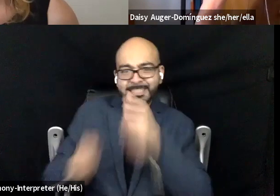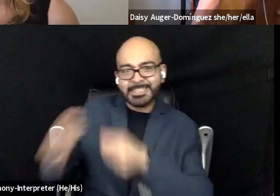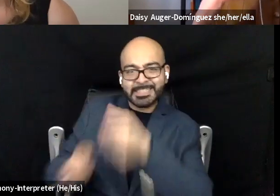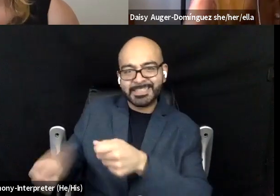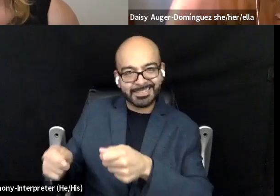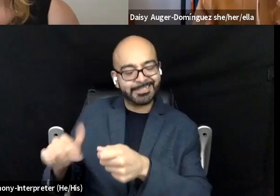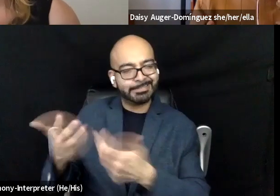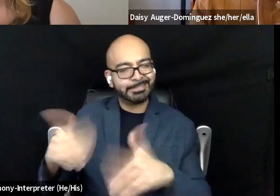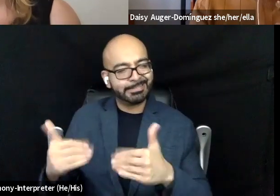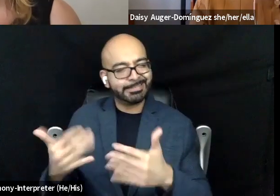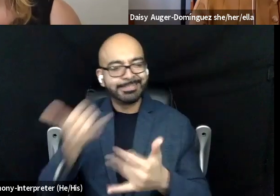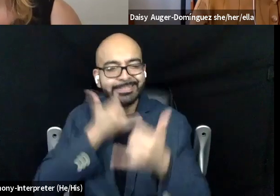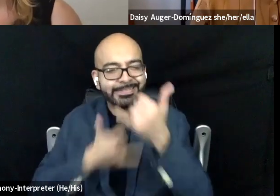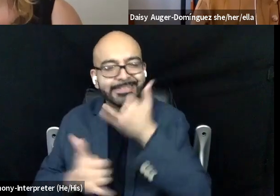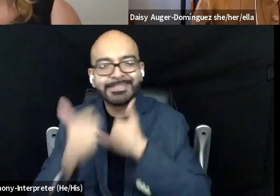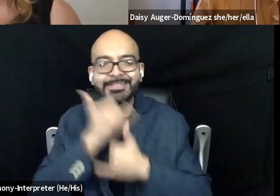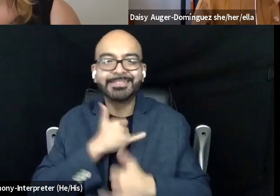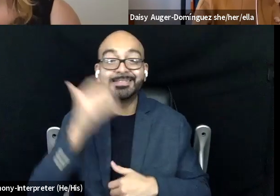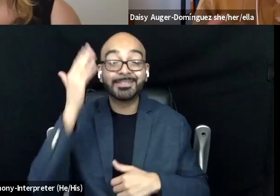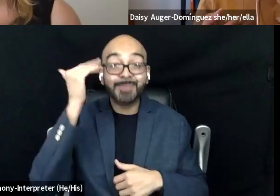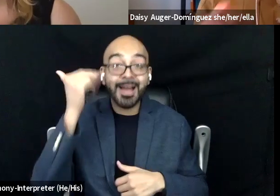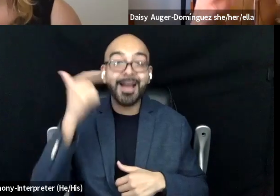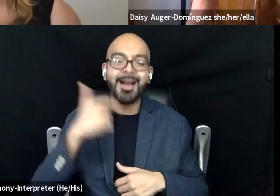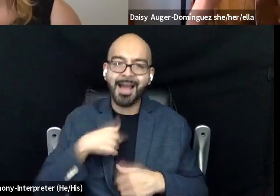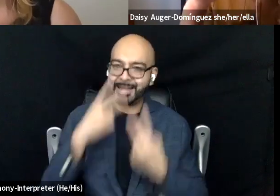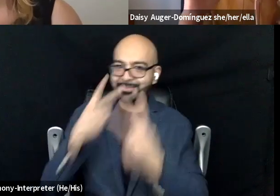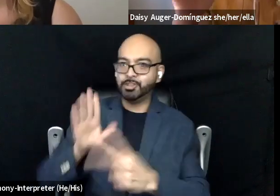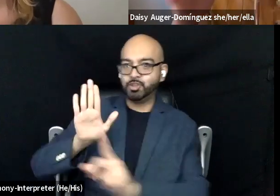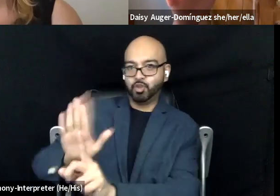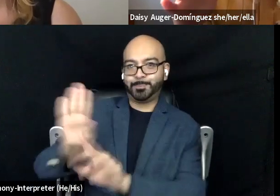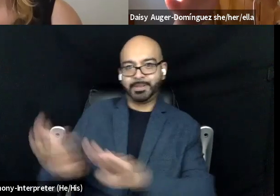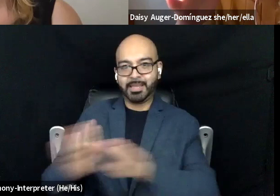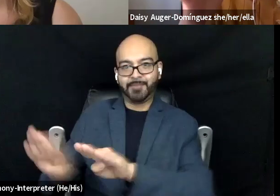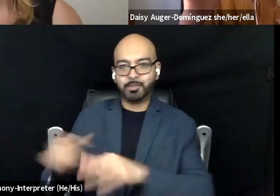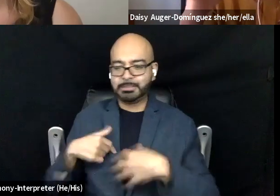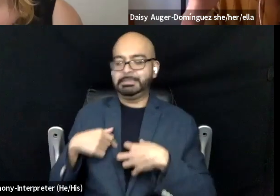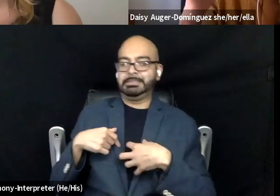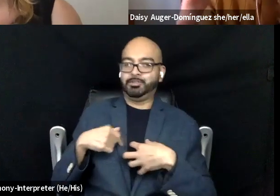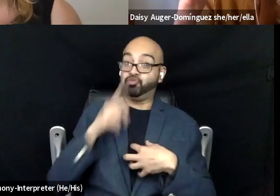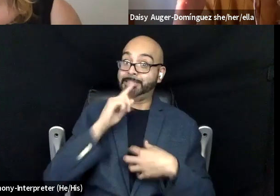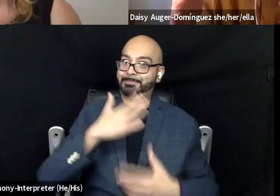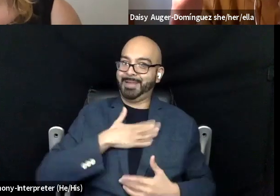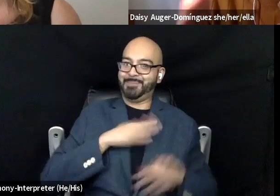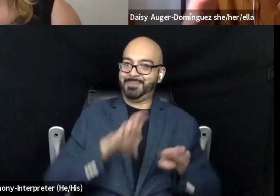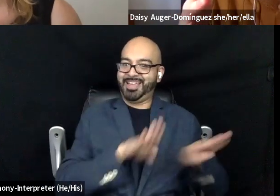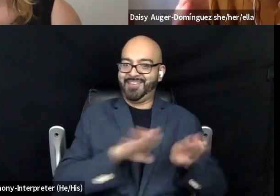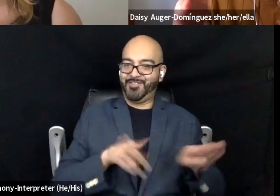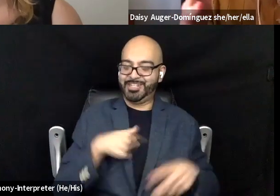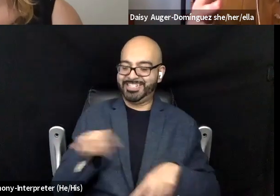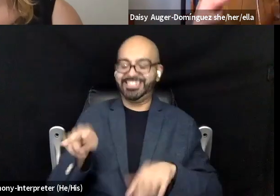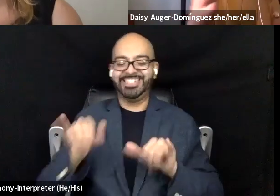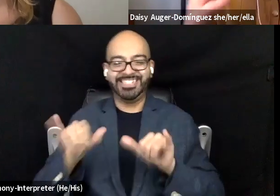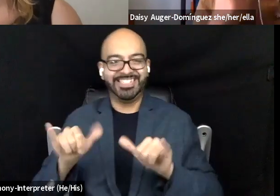so, I'm projecting on her. And in moments of clarity, which are, I would love to say they're often, they're